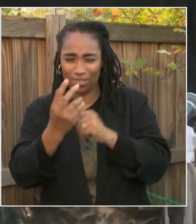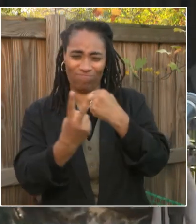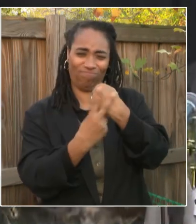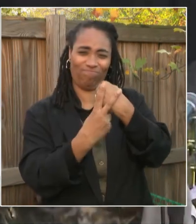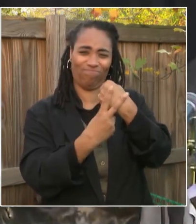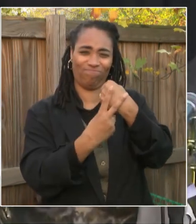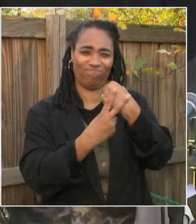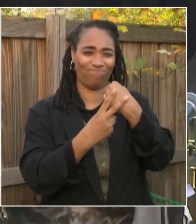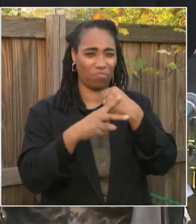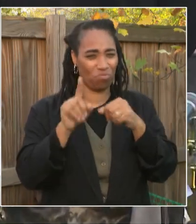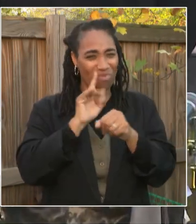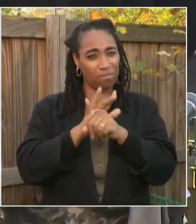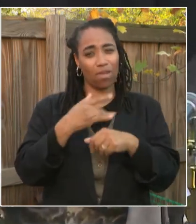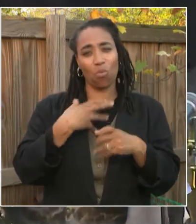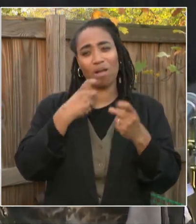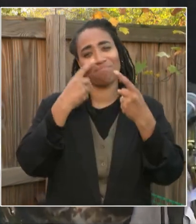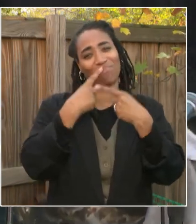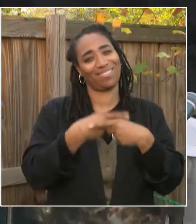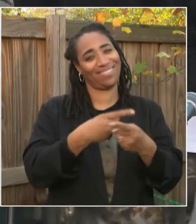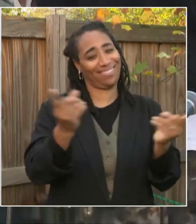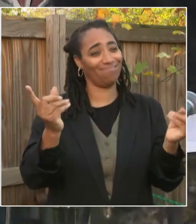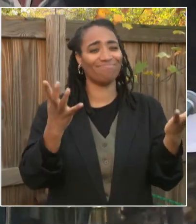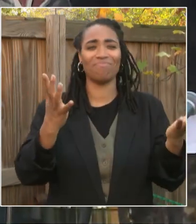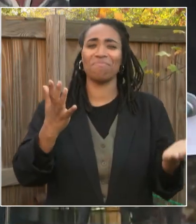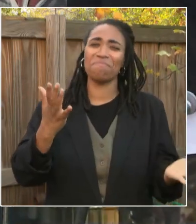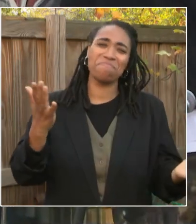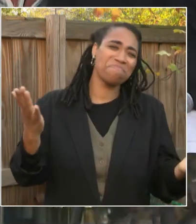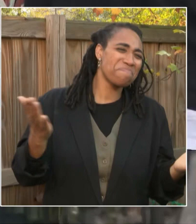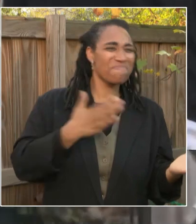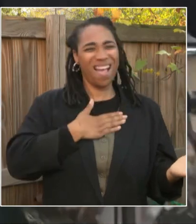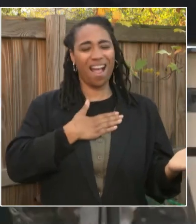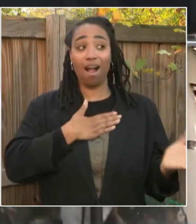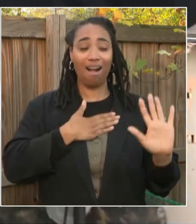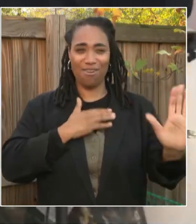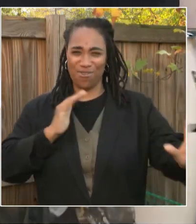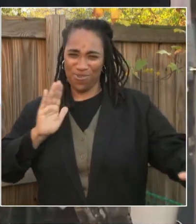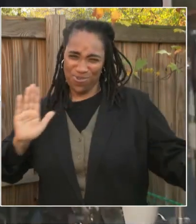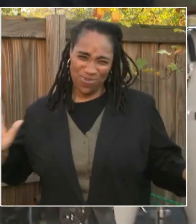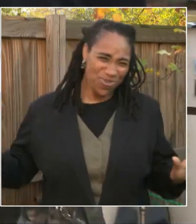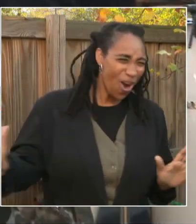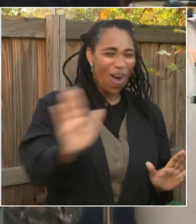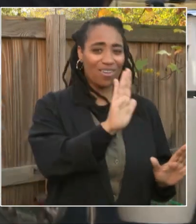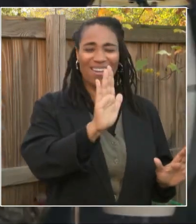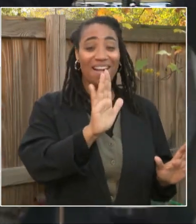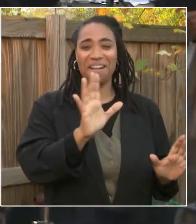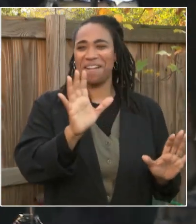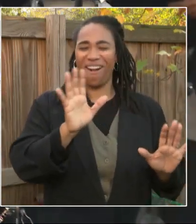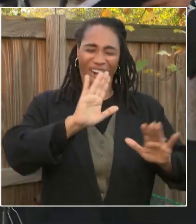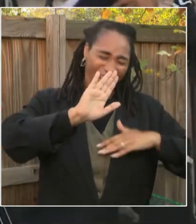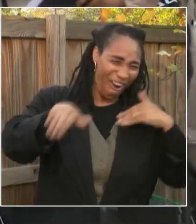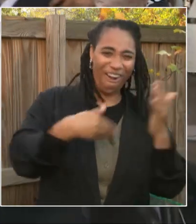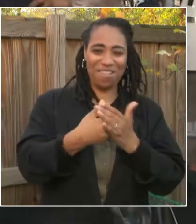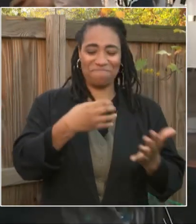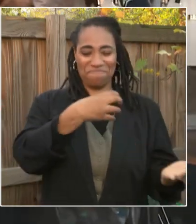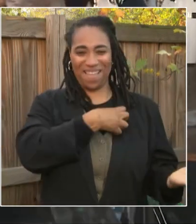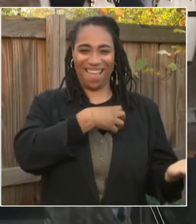announce my mayor, your mayor, our mayor. Please give a warm welcome to Mayor Muriel